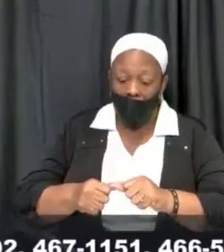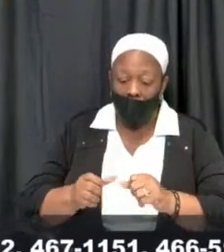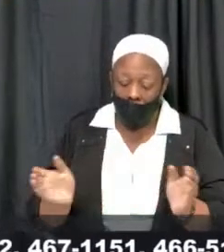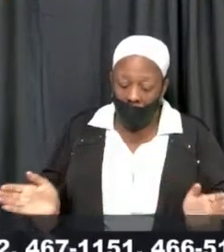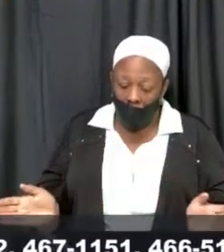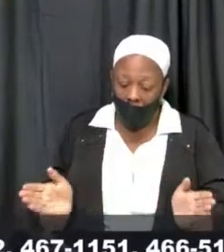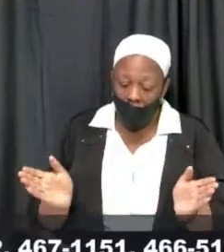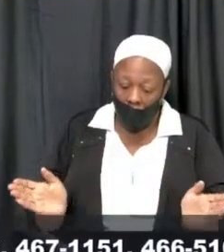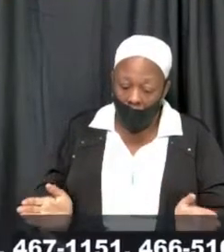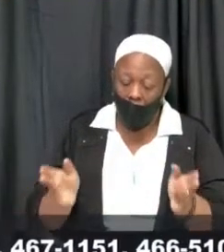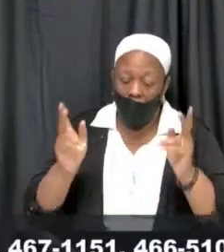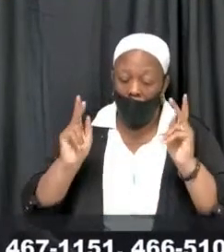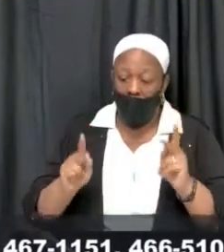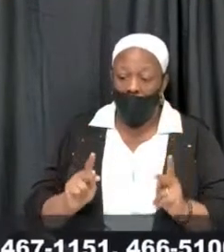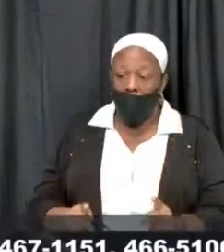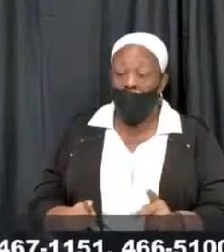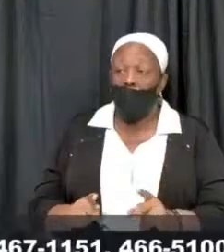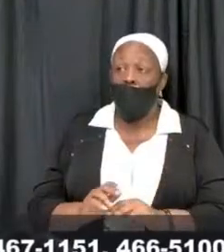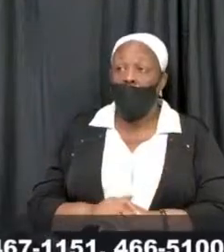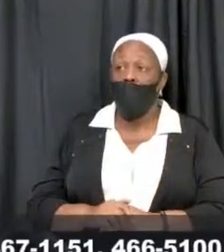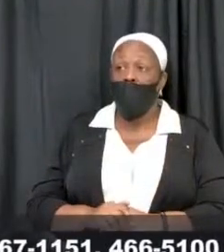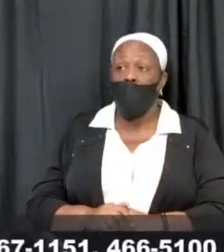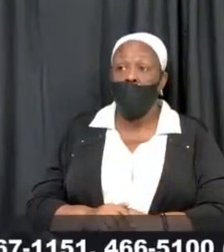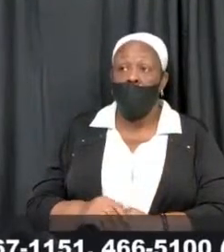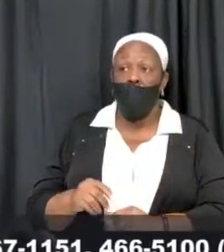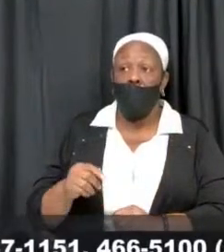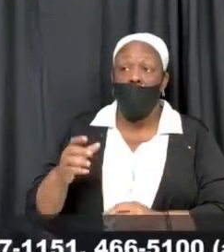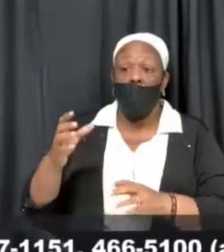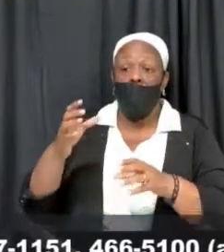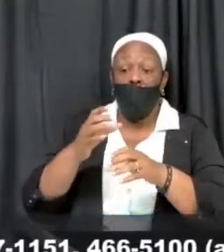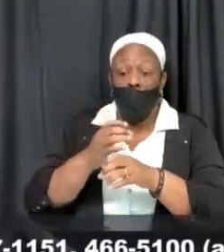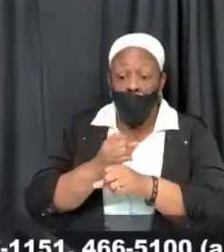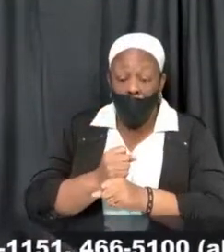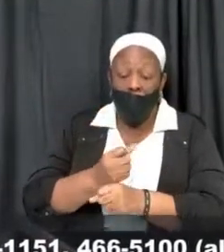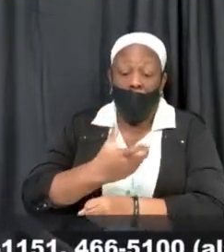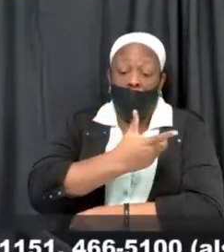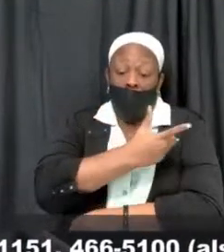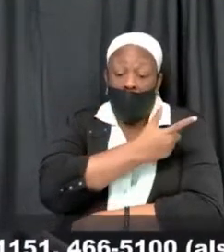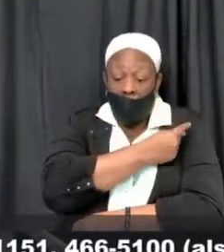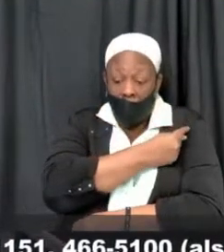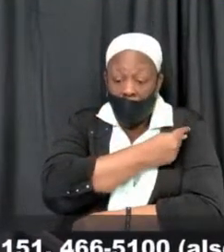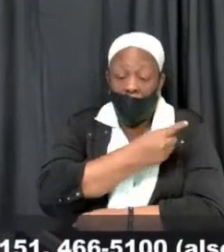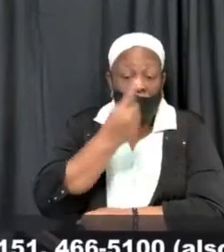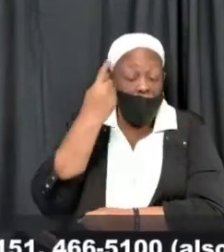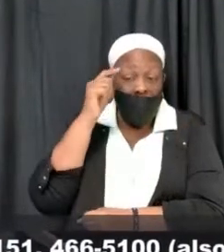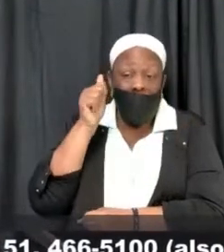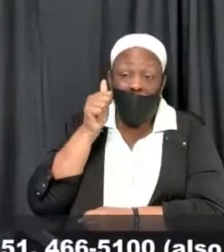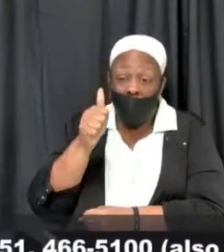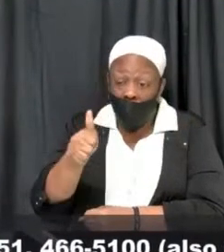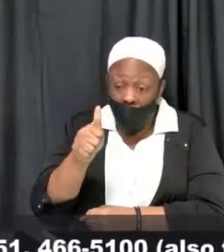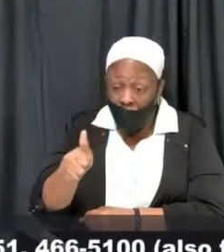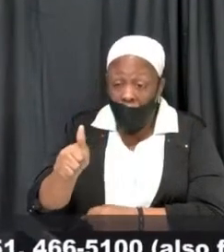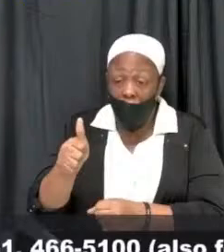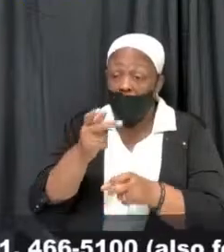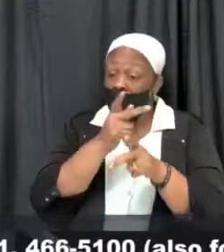our citizens to take the vaccination. It is for your